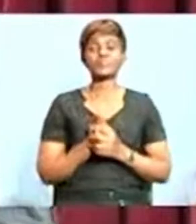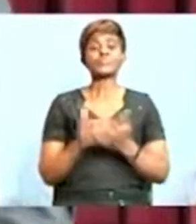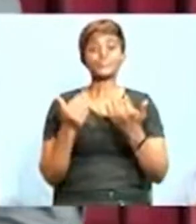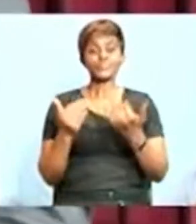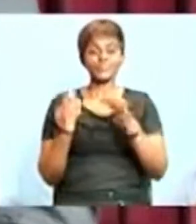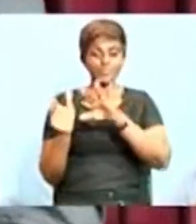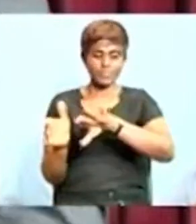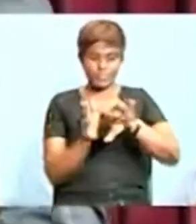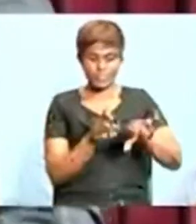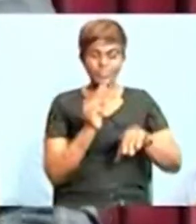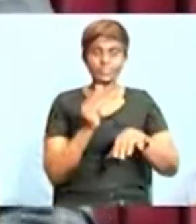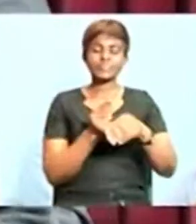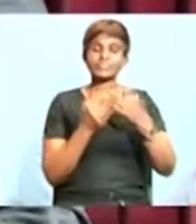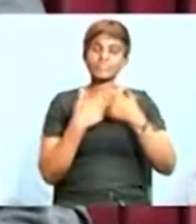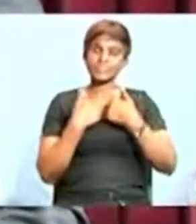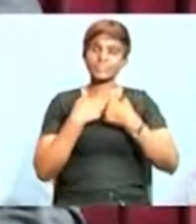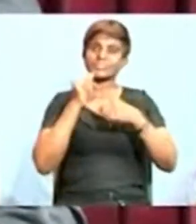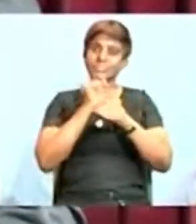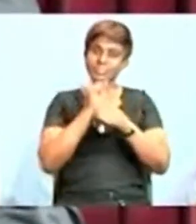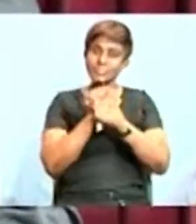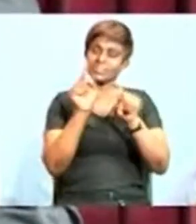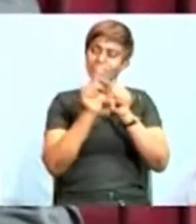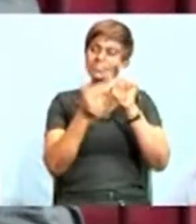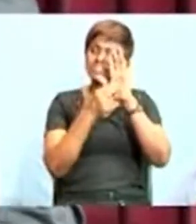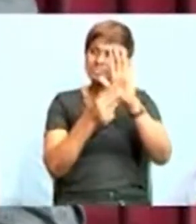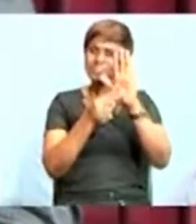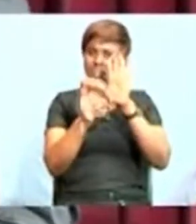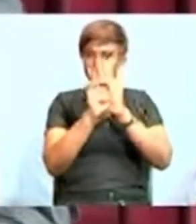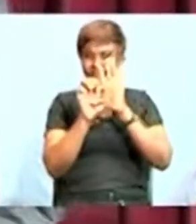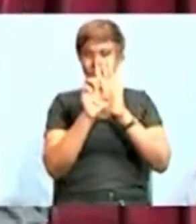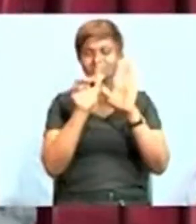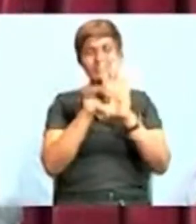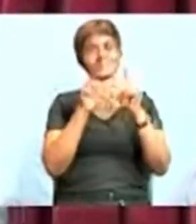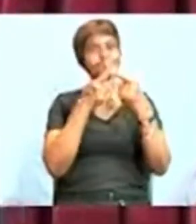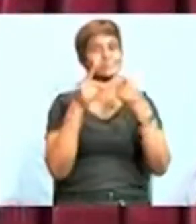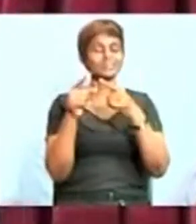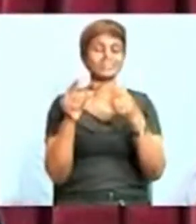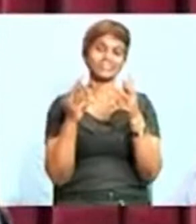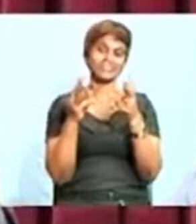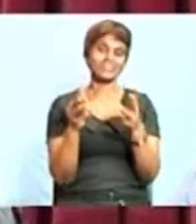Therefore, we have an obligation to set an example in many facets,